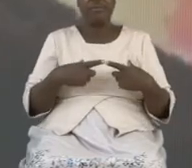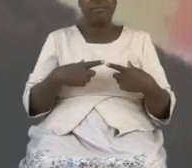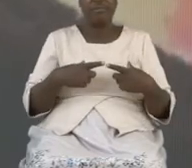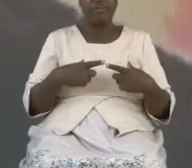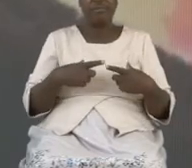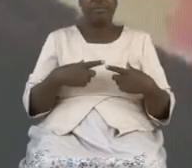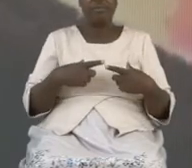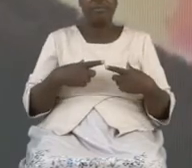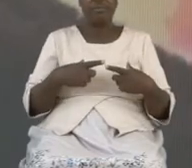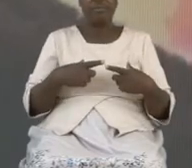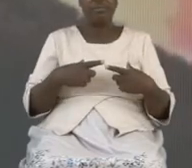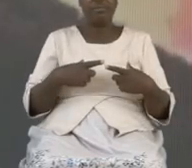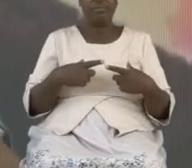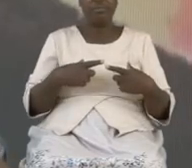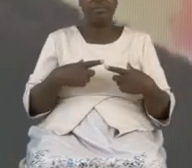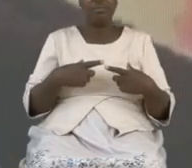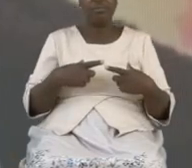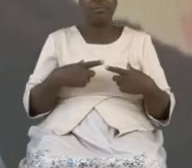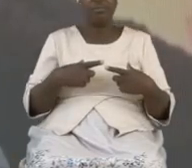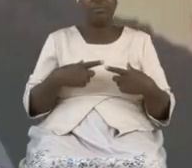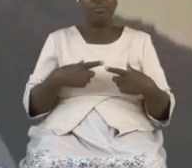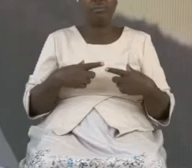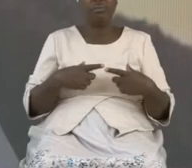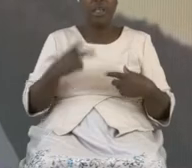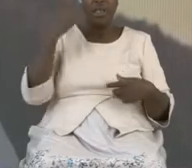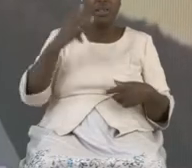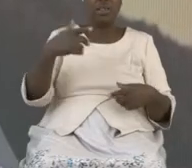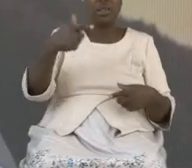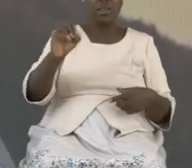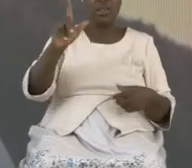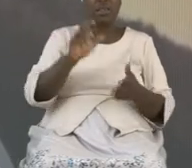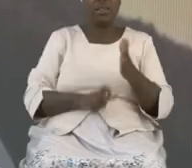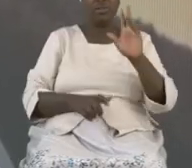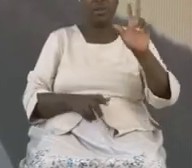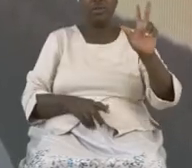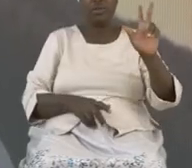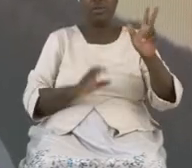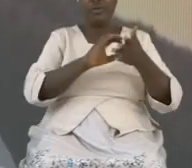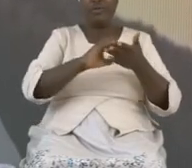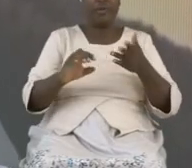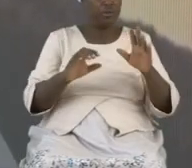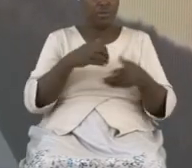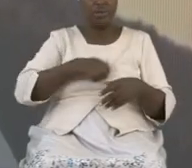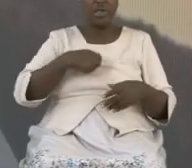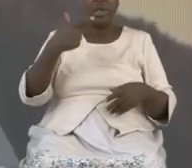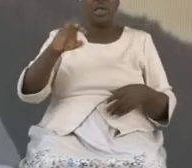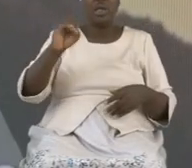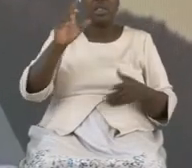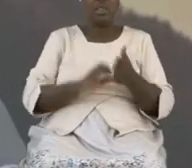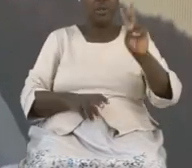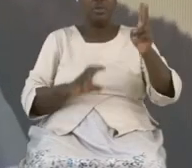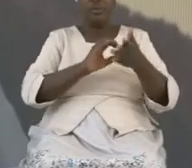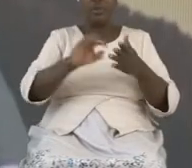faith life. Look at Galatians chapter 2, verse 20. I am crucified